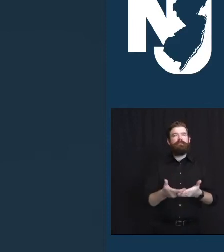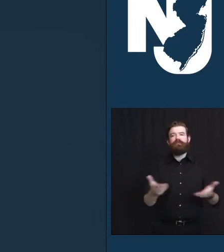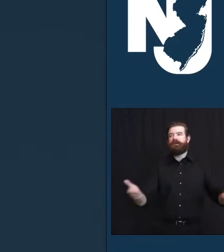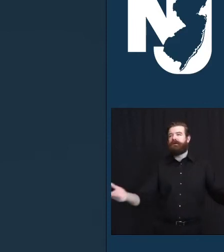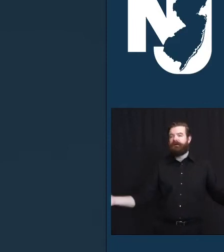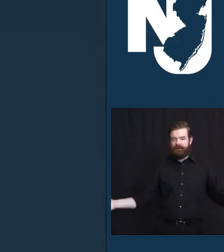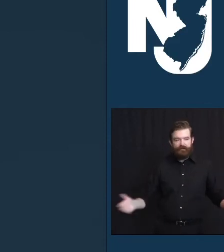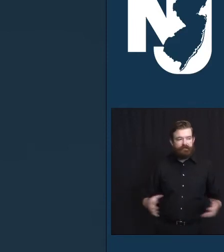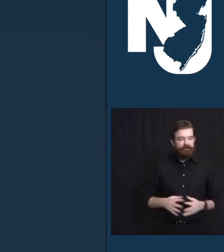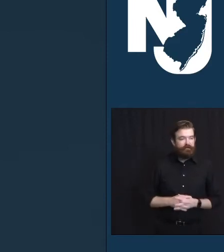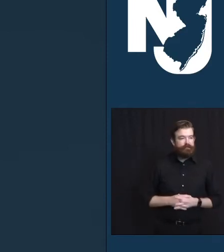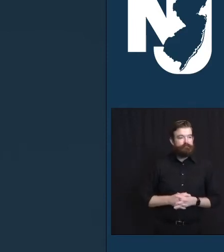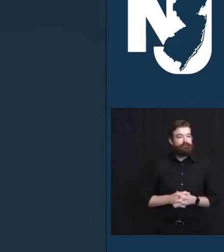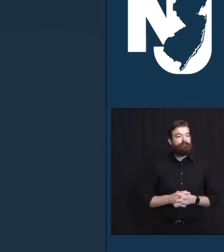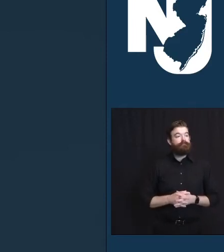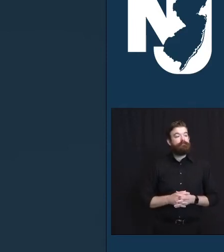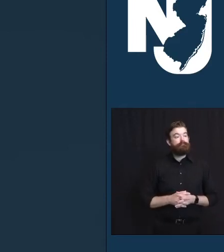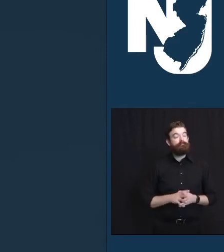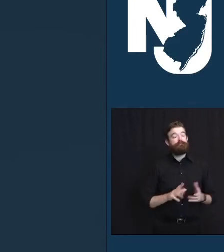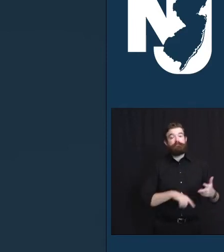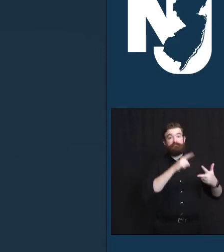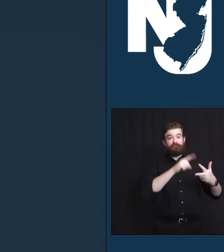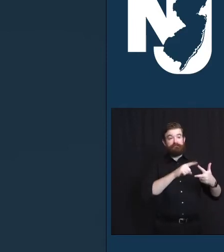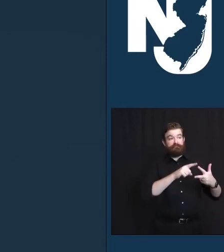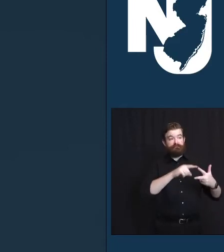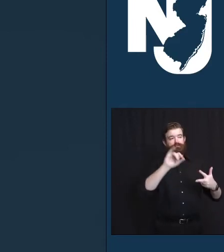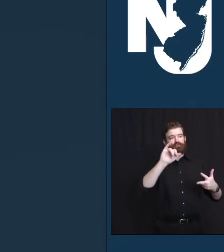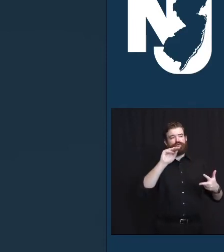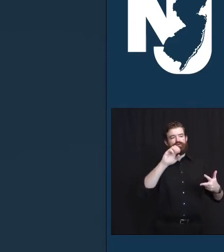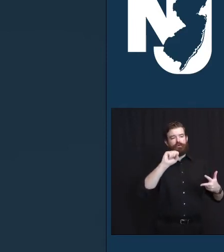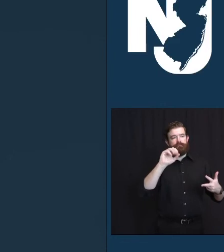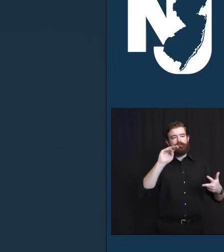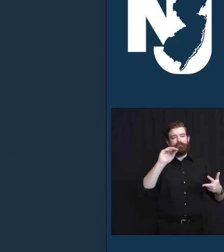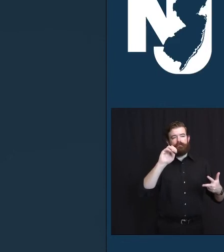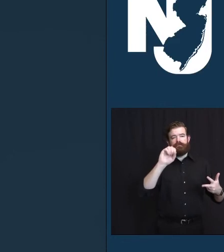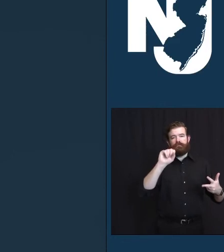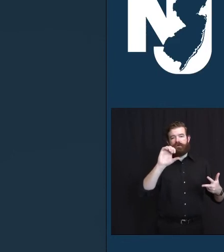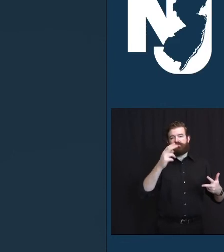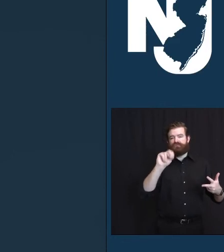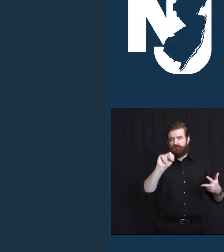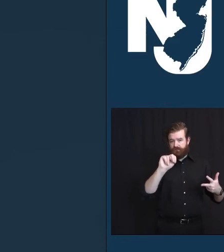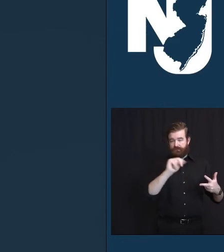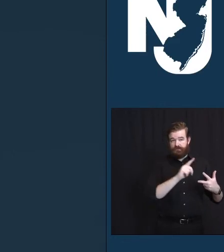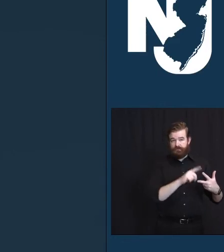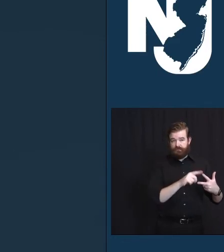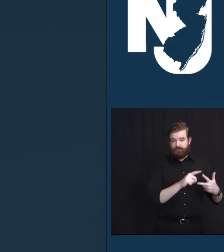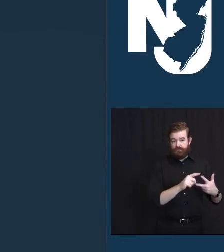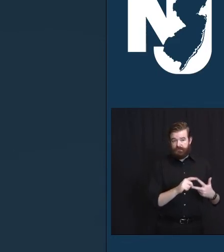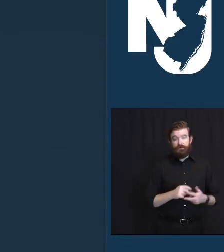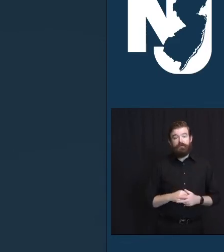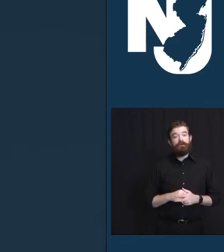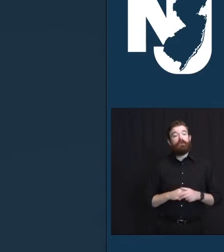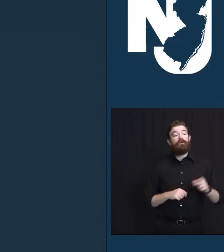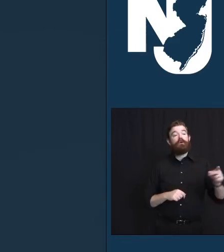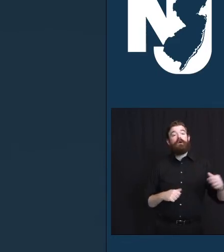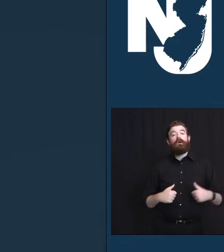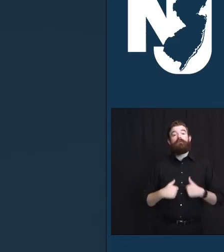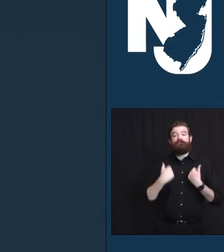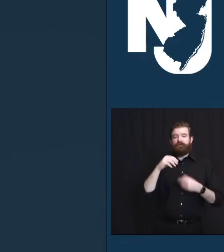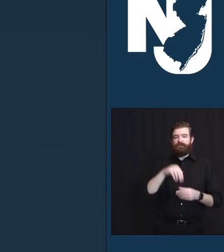is so properly named, James Motion. He called Ridgefield Park home and was 80